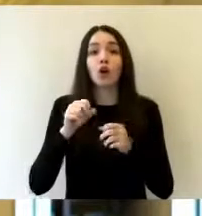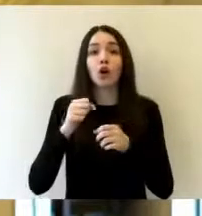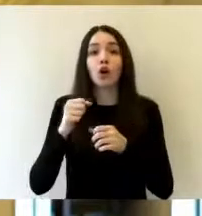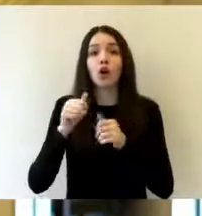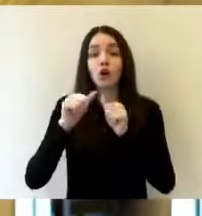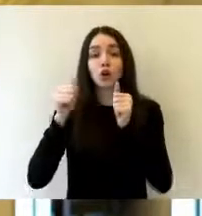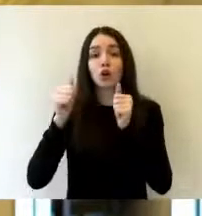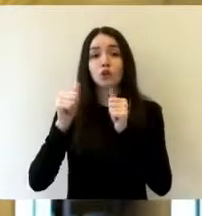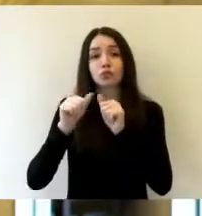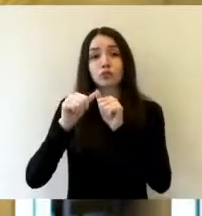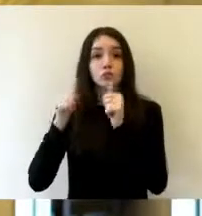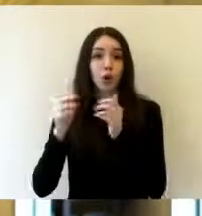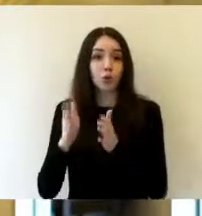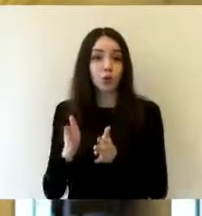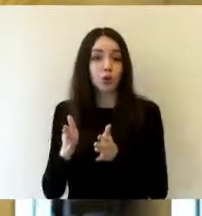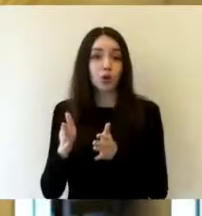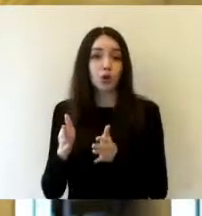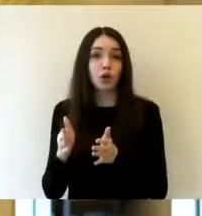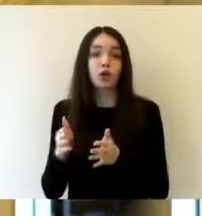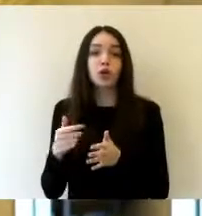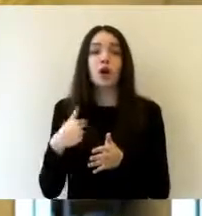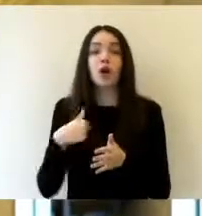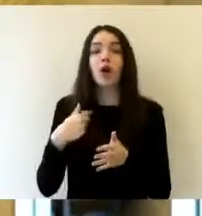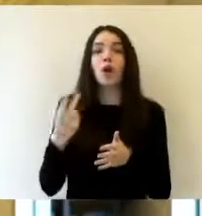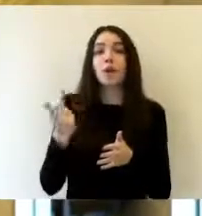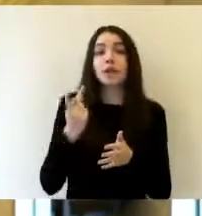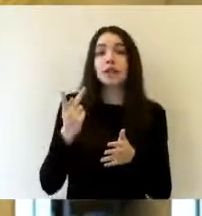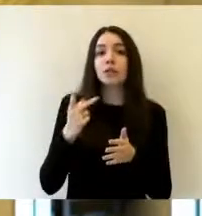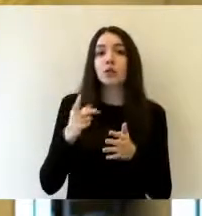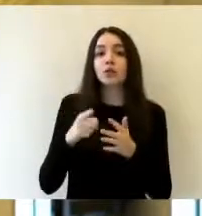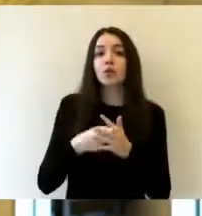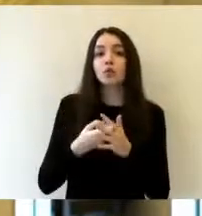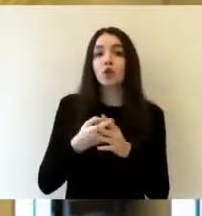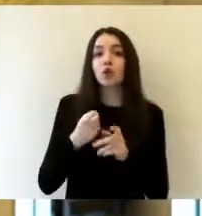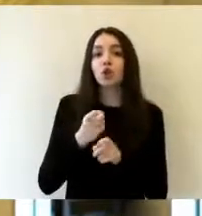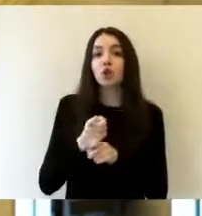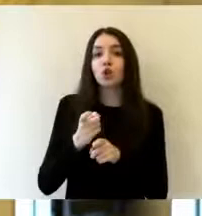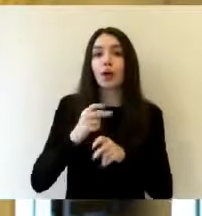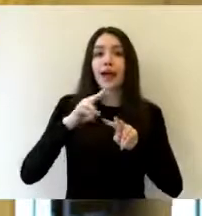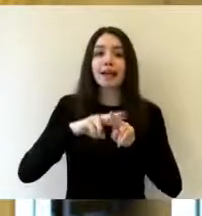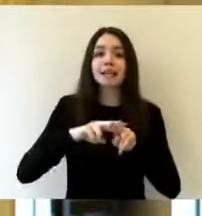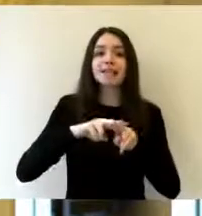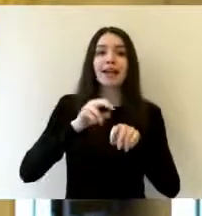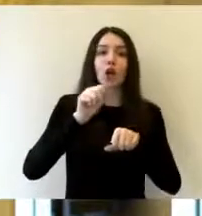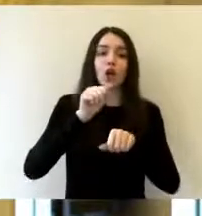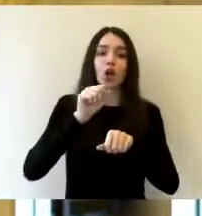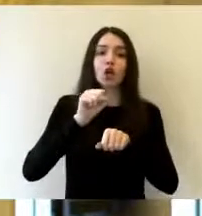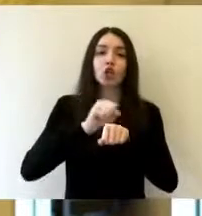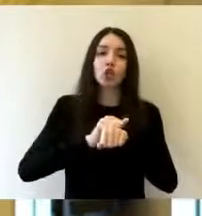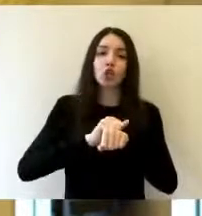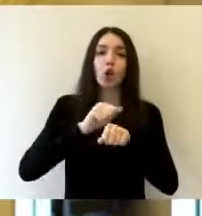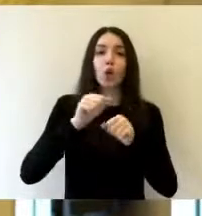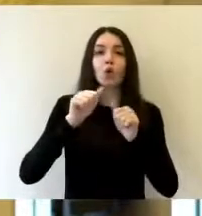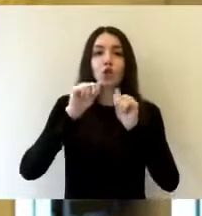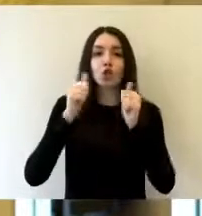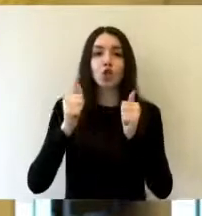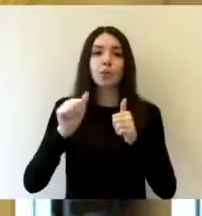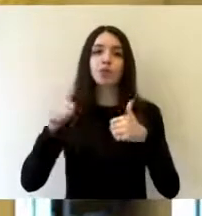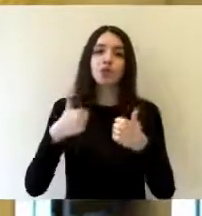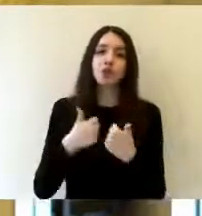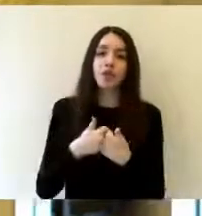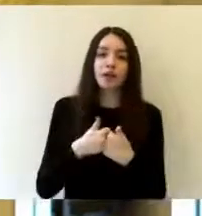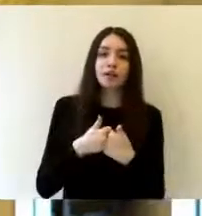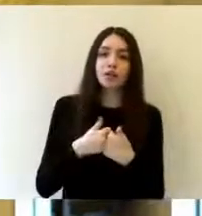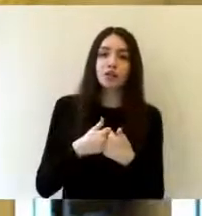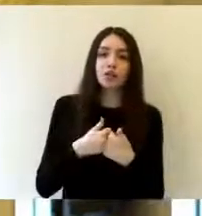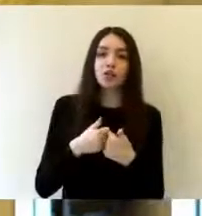and I, another sculptor in Scotland, kind of jokingly started this, like, hashtag stone sculpture challenge thing just to start work. And again, it